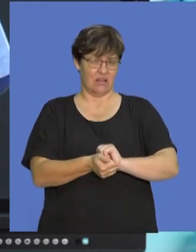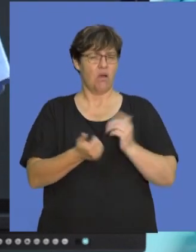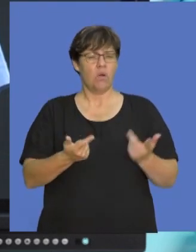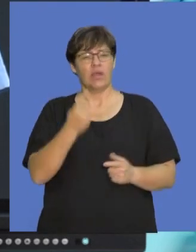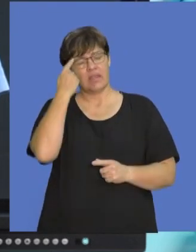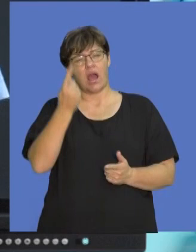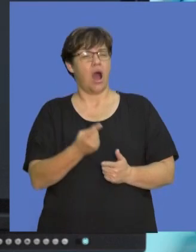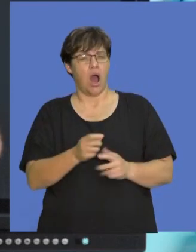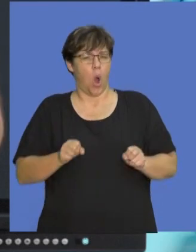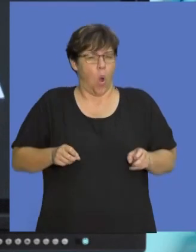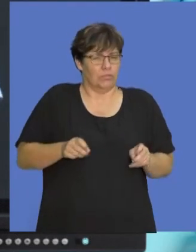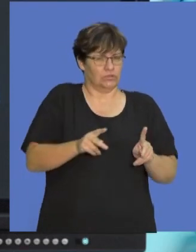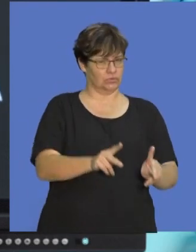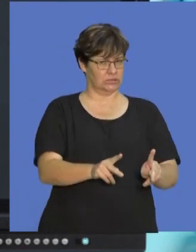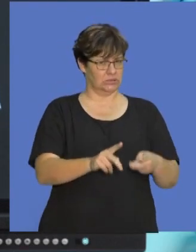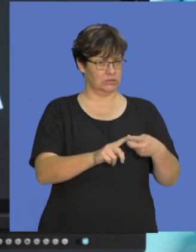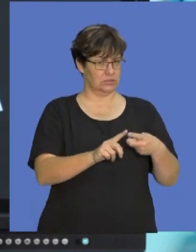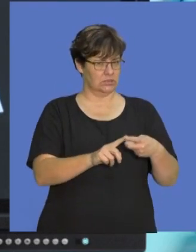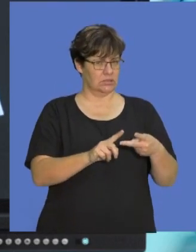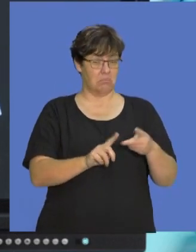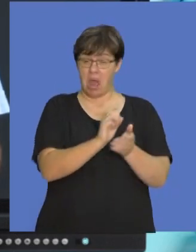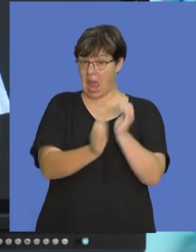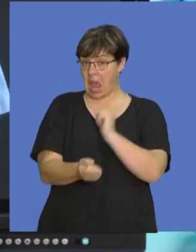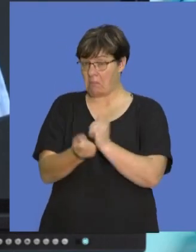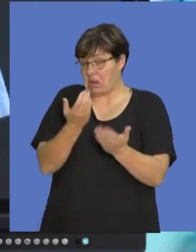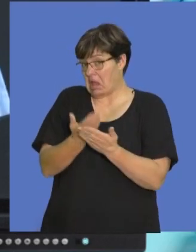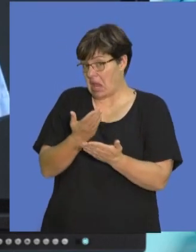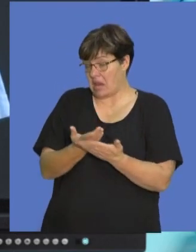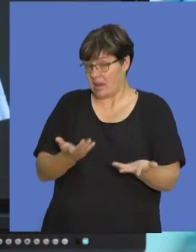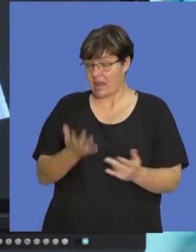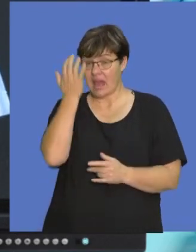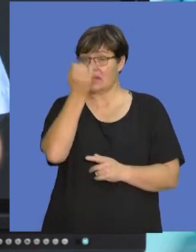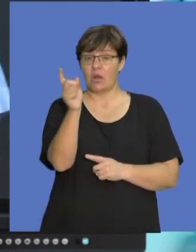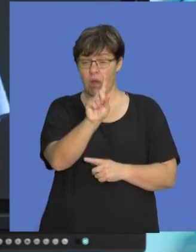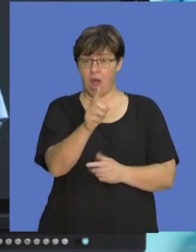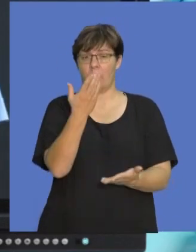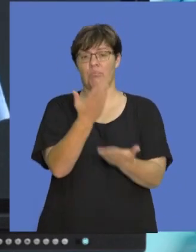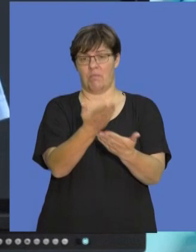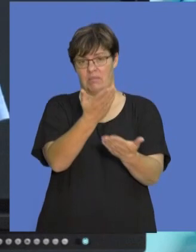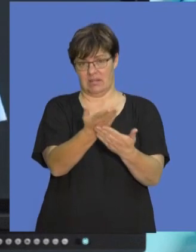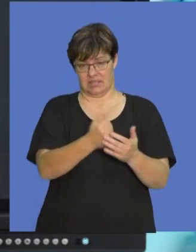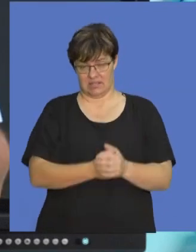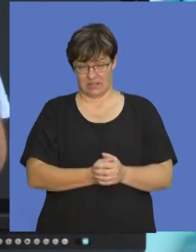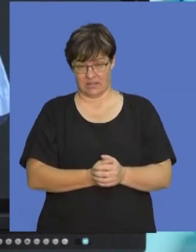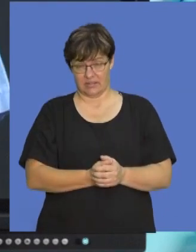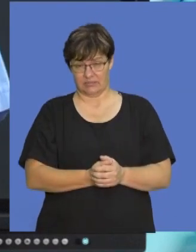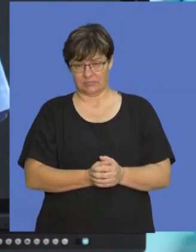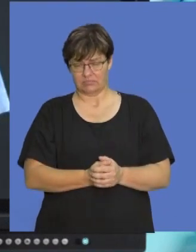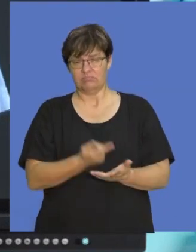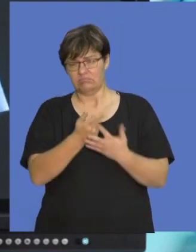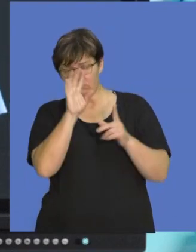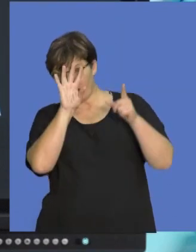about chance and what could happen. We call this idea probability, making